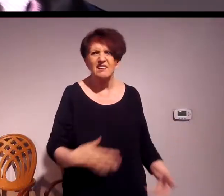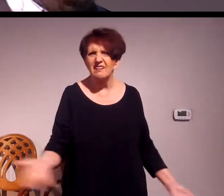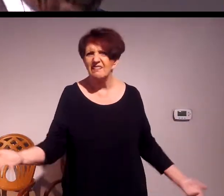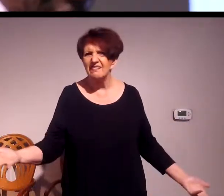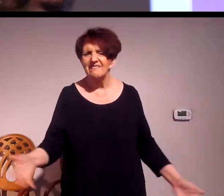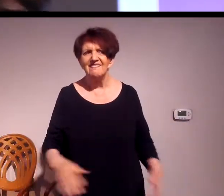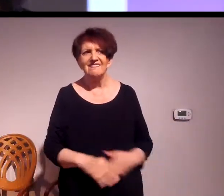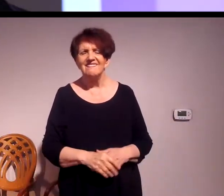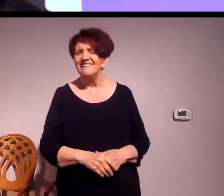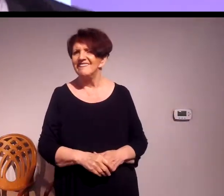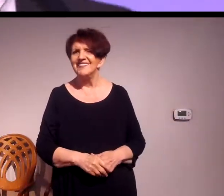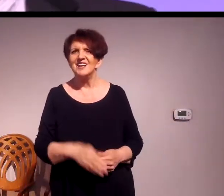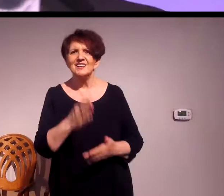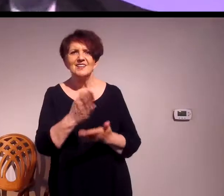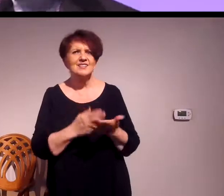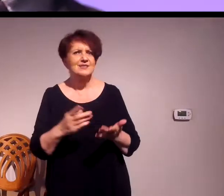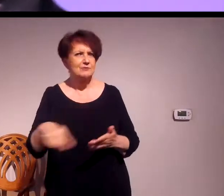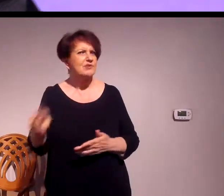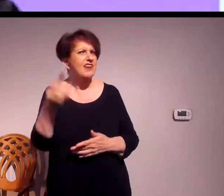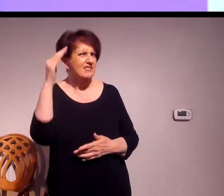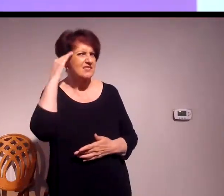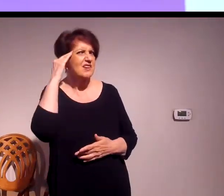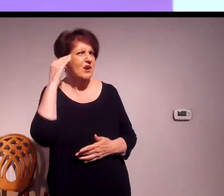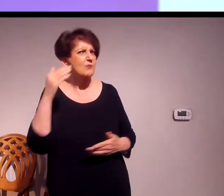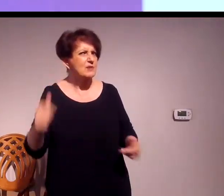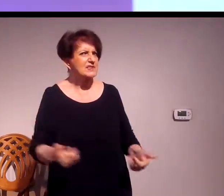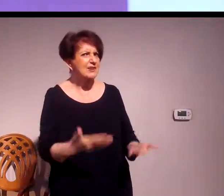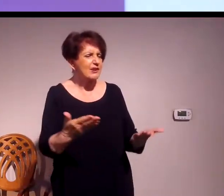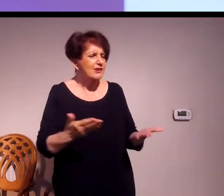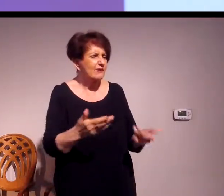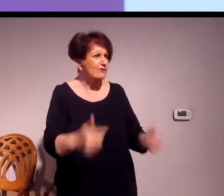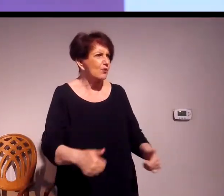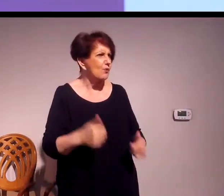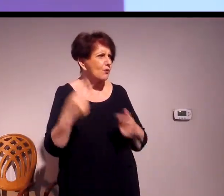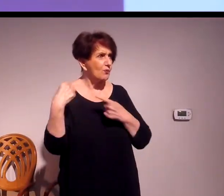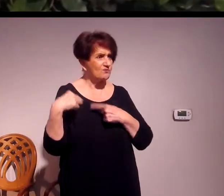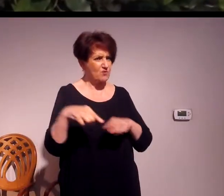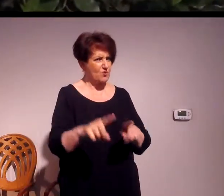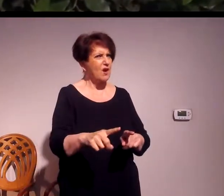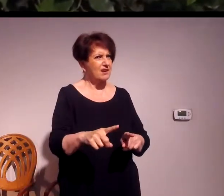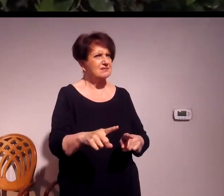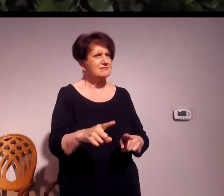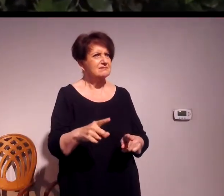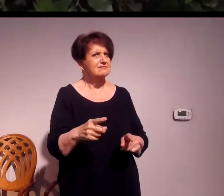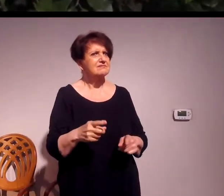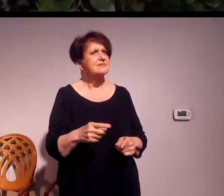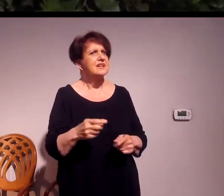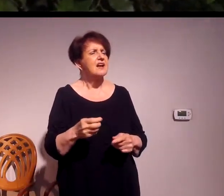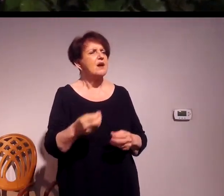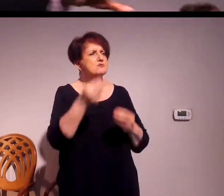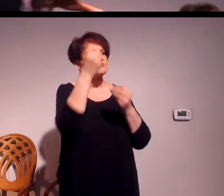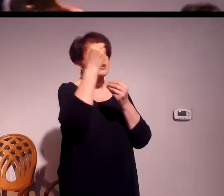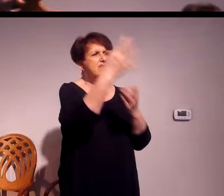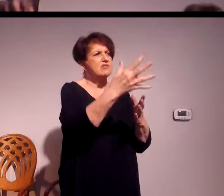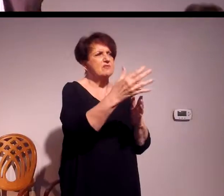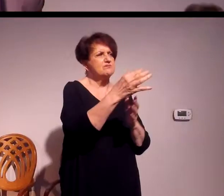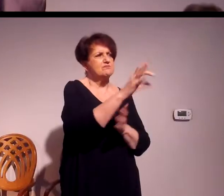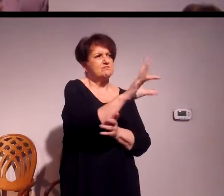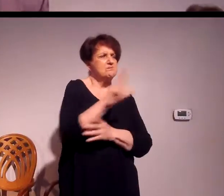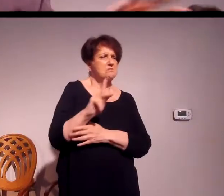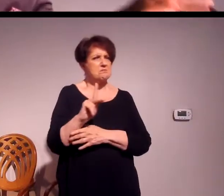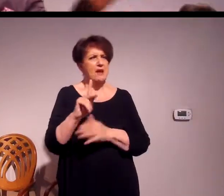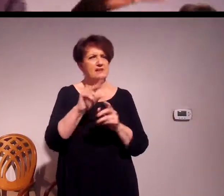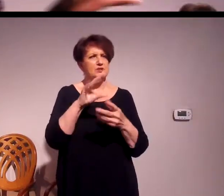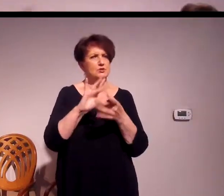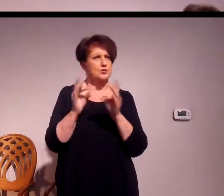Well, some of you guys, I know, you know I've been around here for a while, so you know me, but I'm going to give the rest of you, I'm going to give you the backstory, okay, about